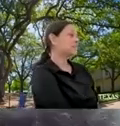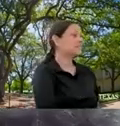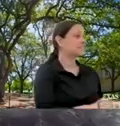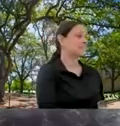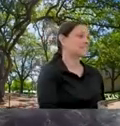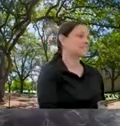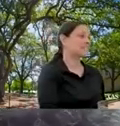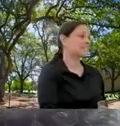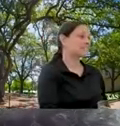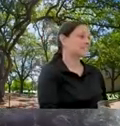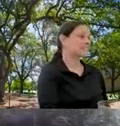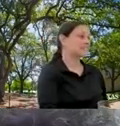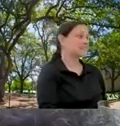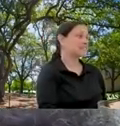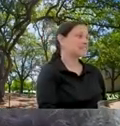Confused,